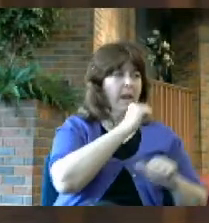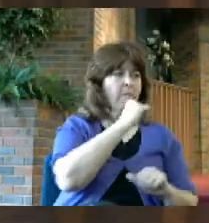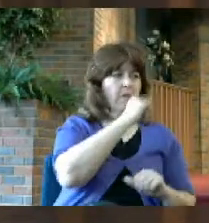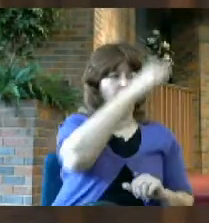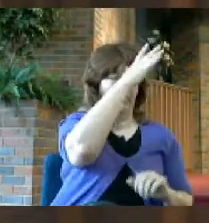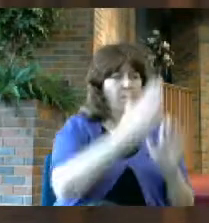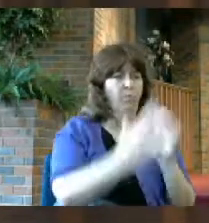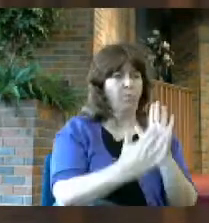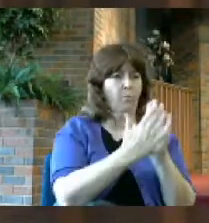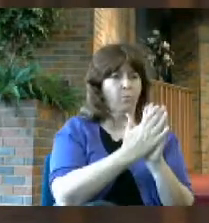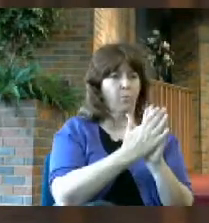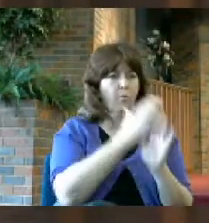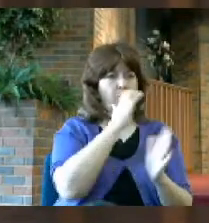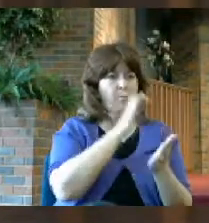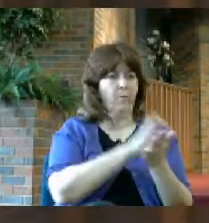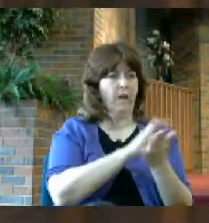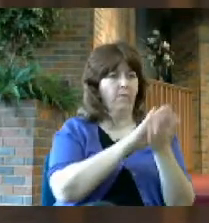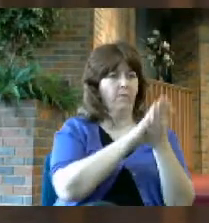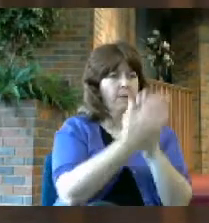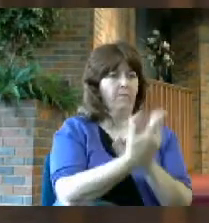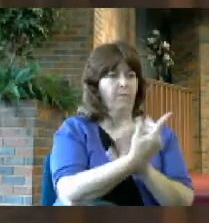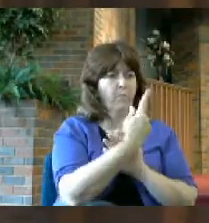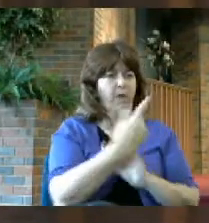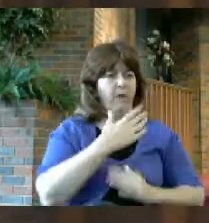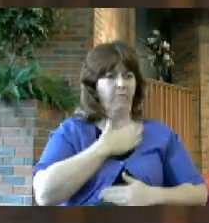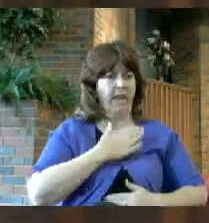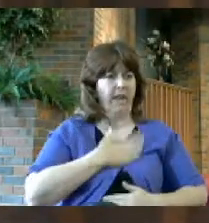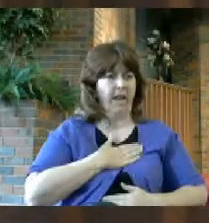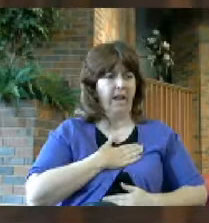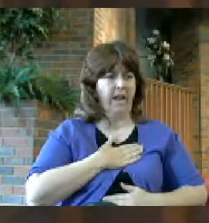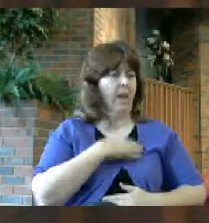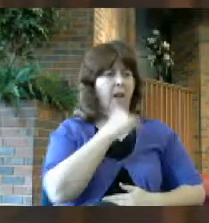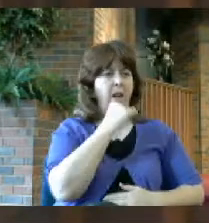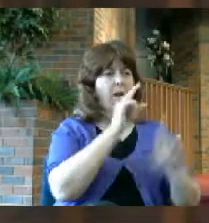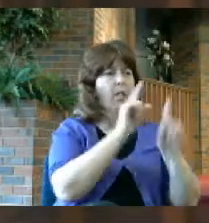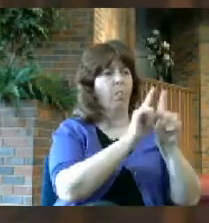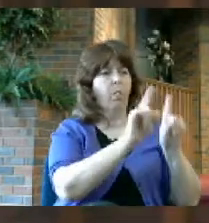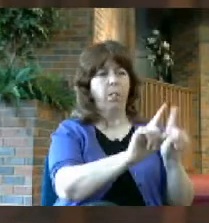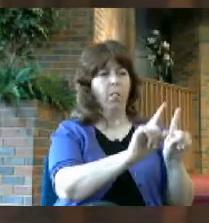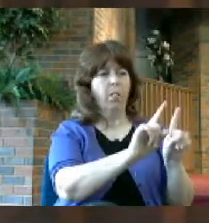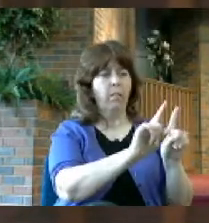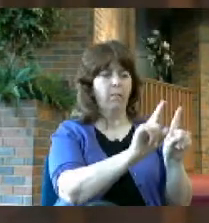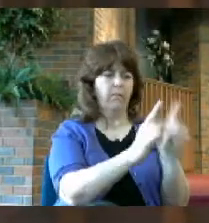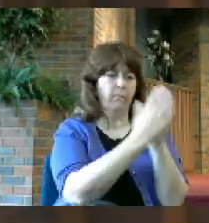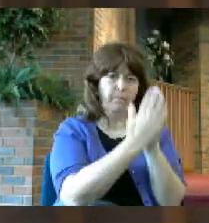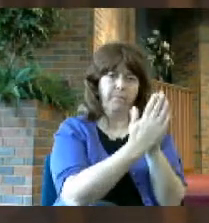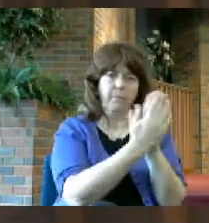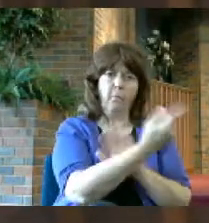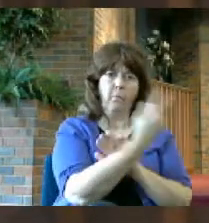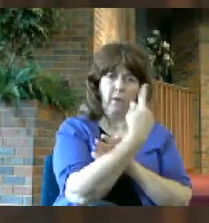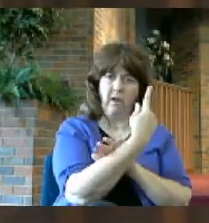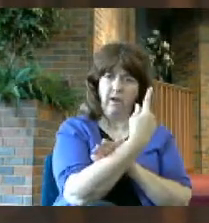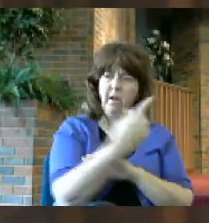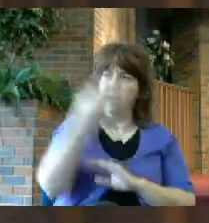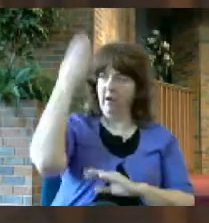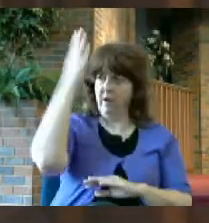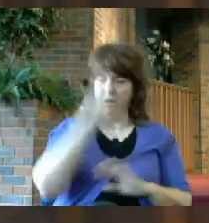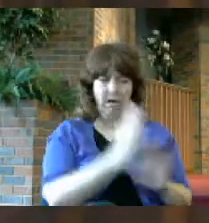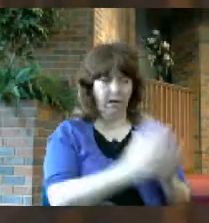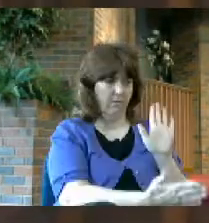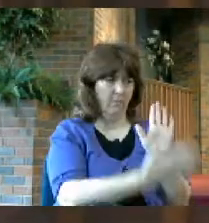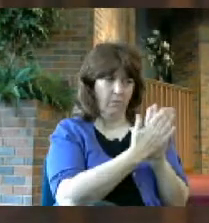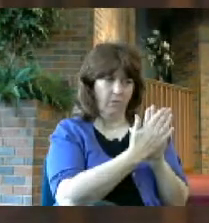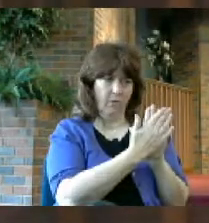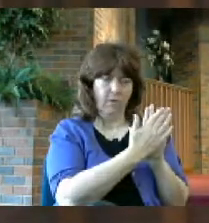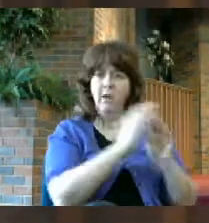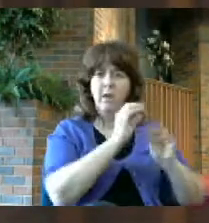flesh. So then they are no longer two, but one flesh. What God has joined together, let not man separate. Jesus